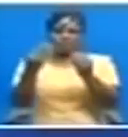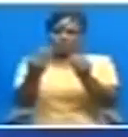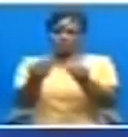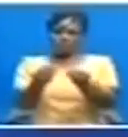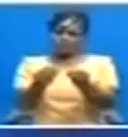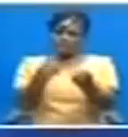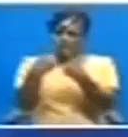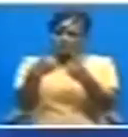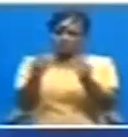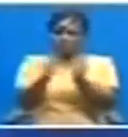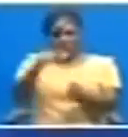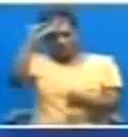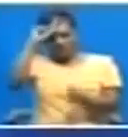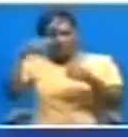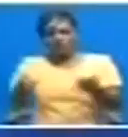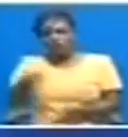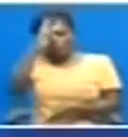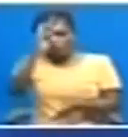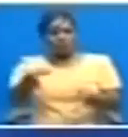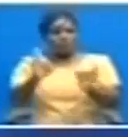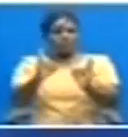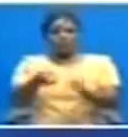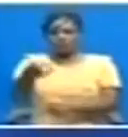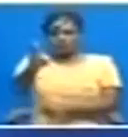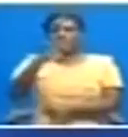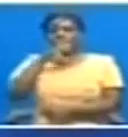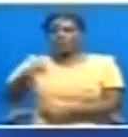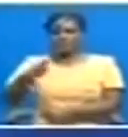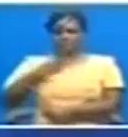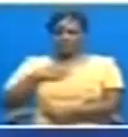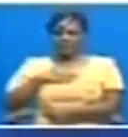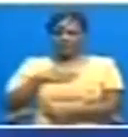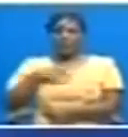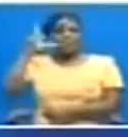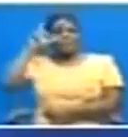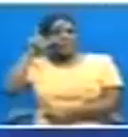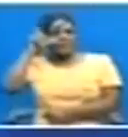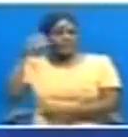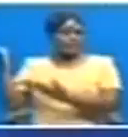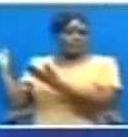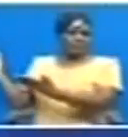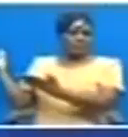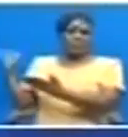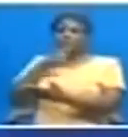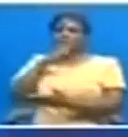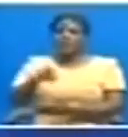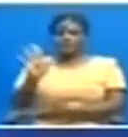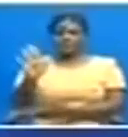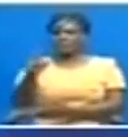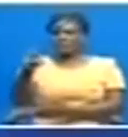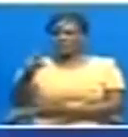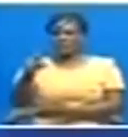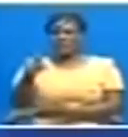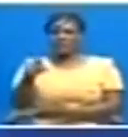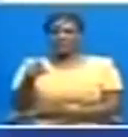government or the police officers that shot my son. The portrait of his son makes David Mackenzie nostalgic of the proud